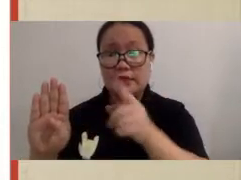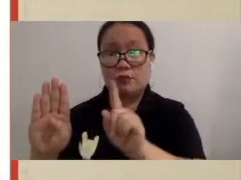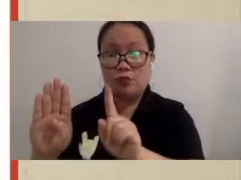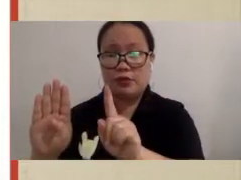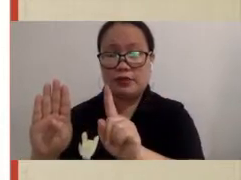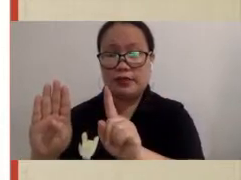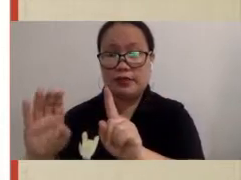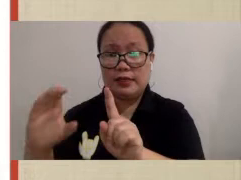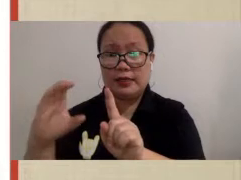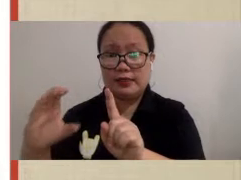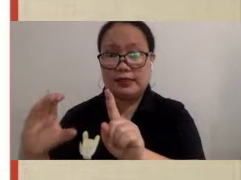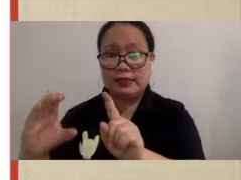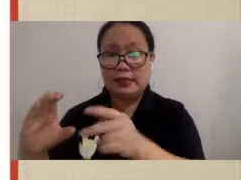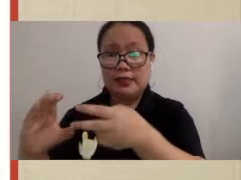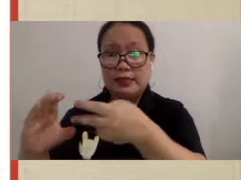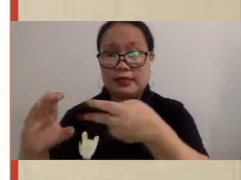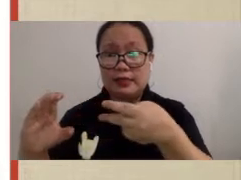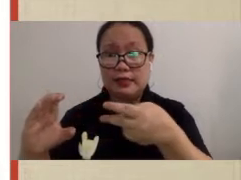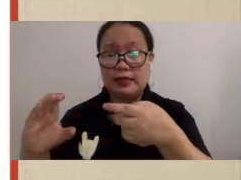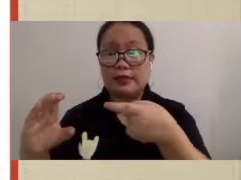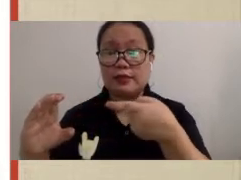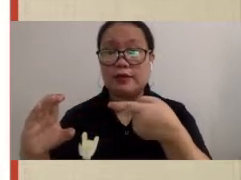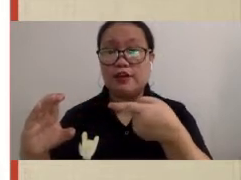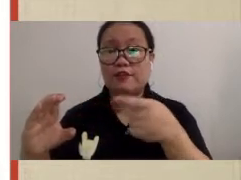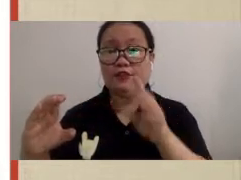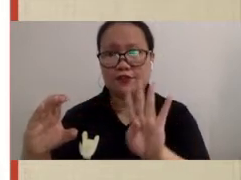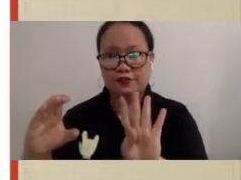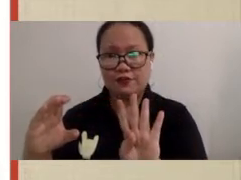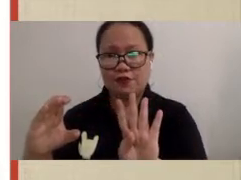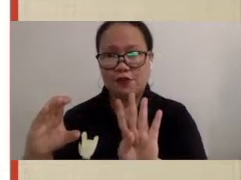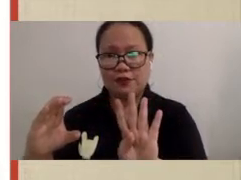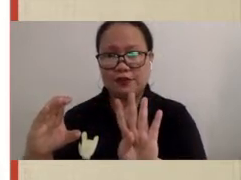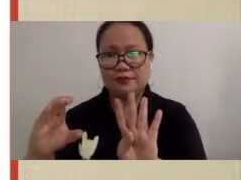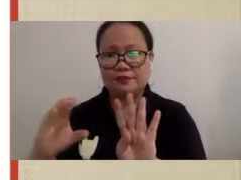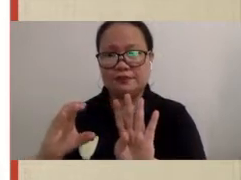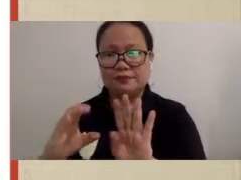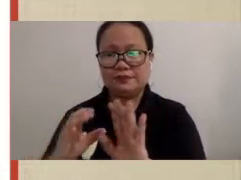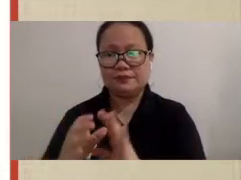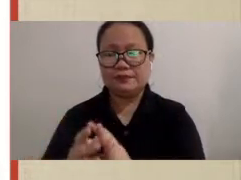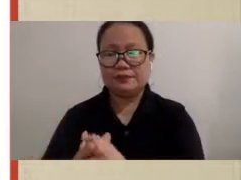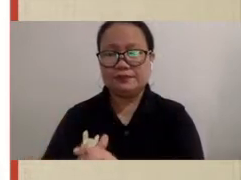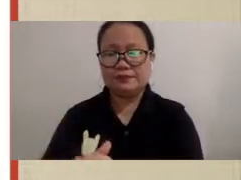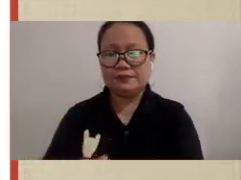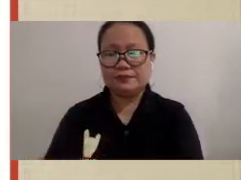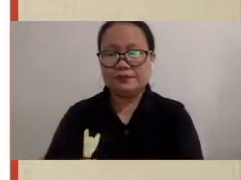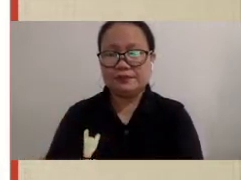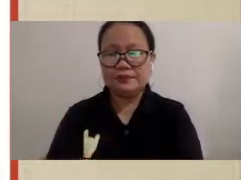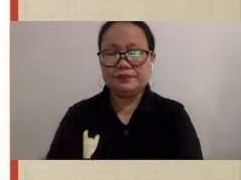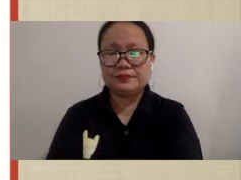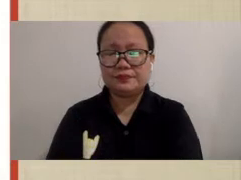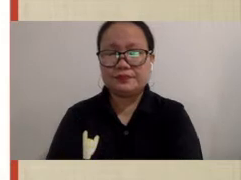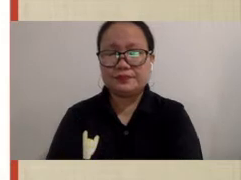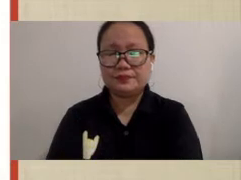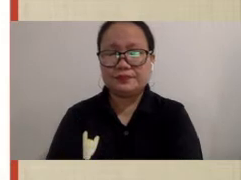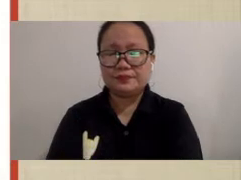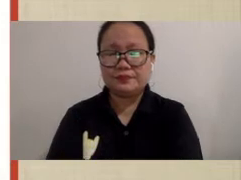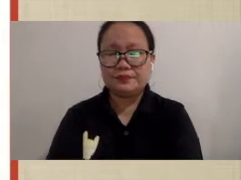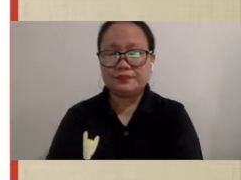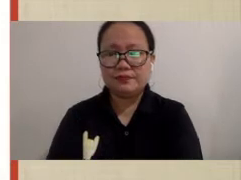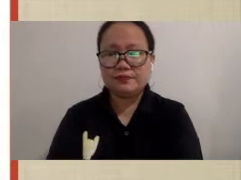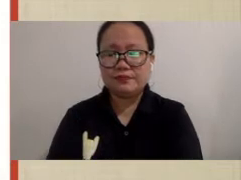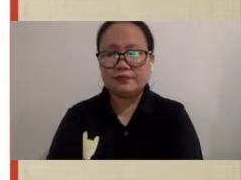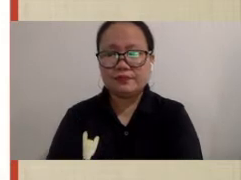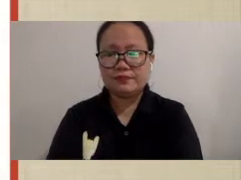a, b, and c. A is equal to 1, b is equal to 1, c is equal